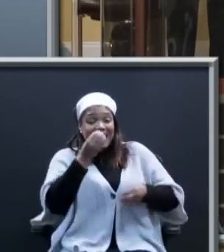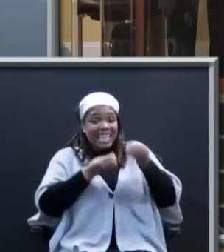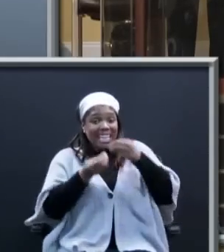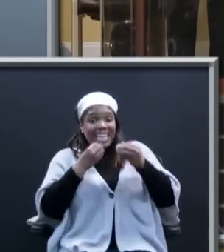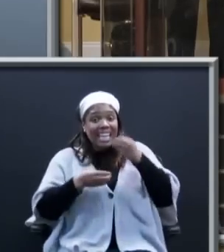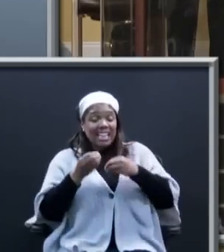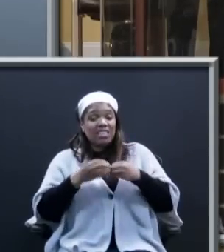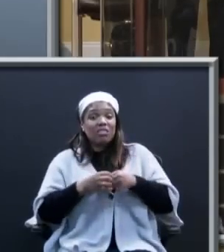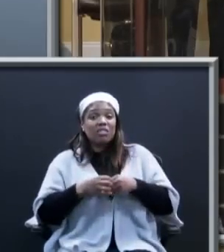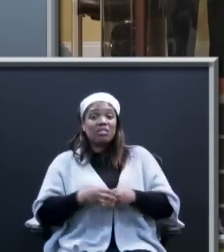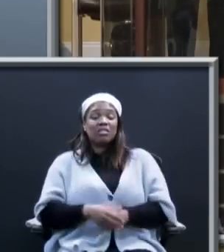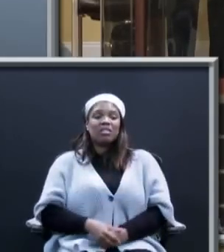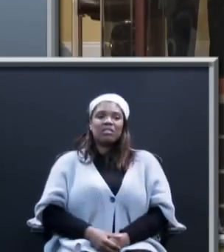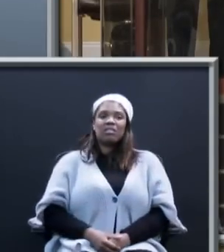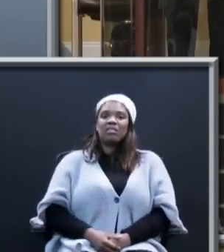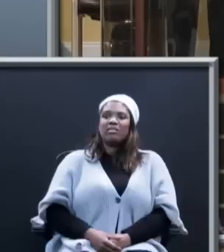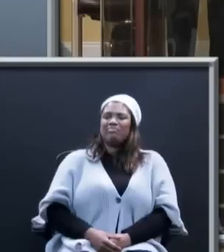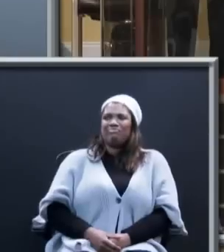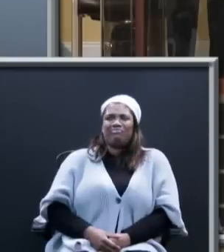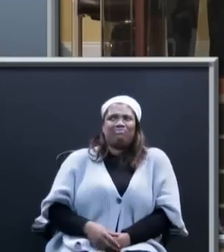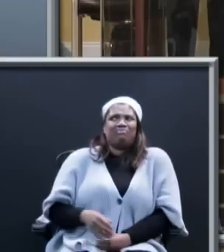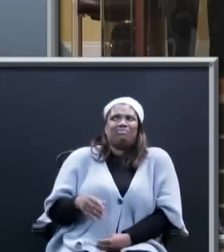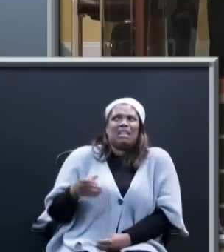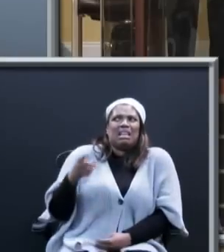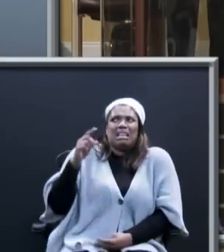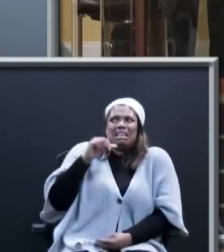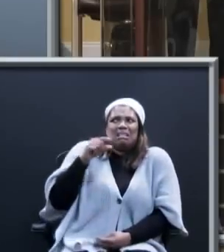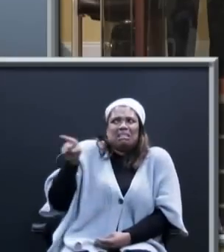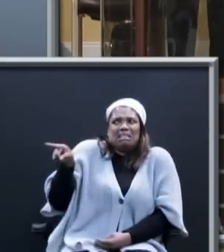Well, he don't even believe in it. Then let him starve.